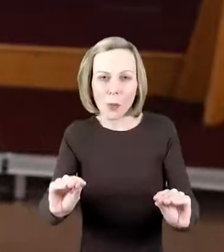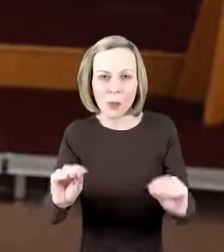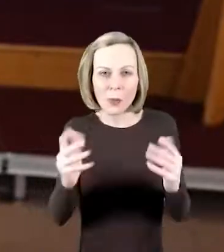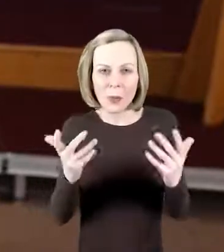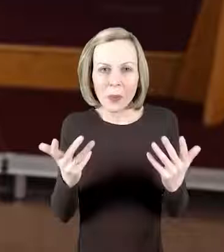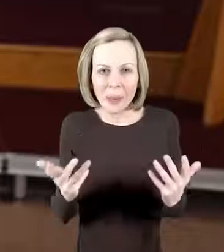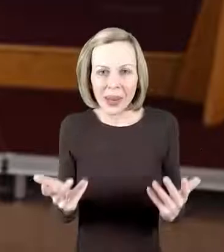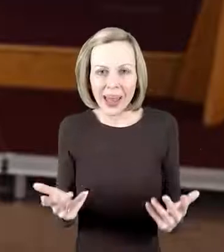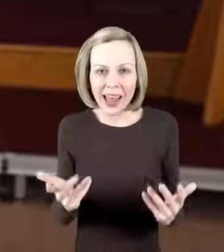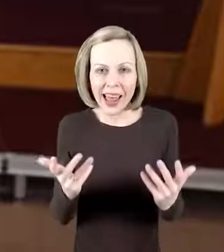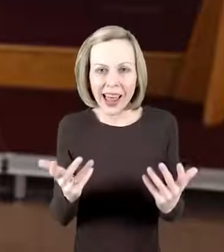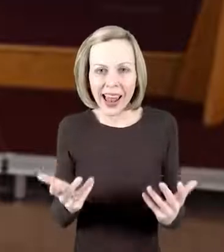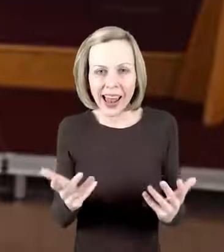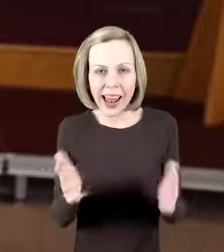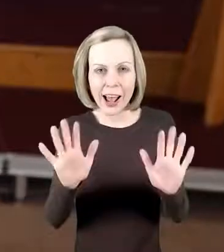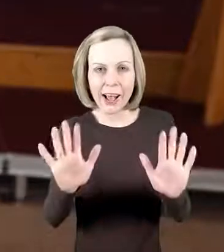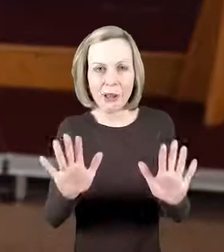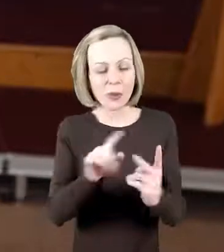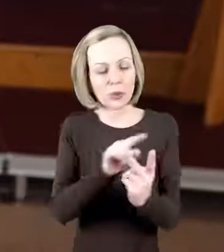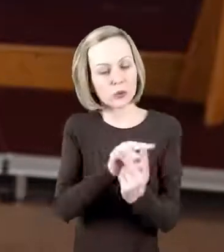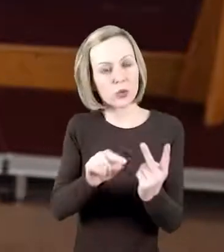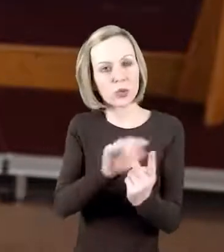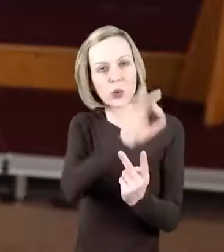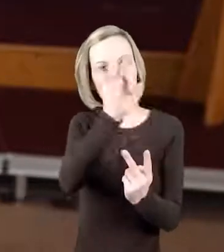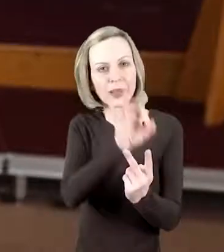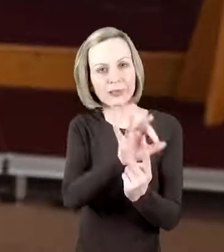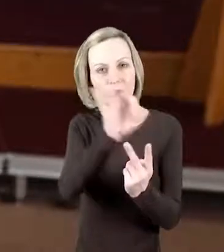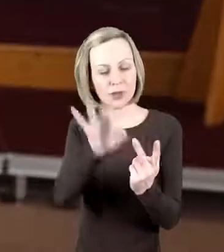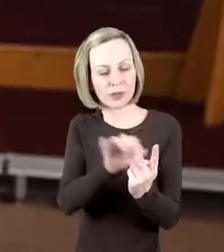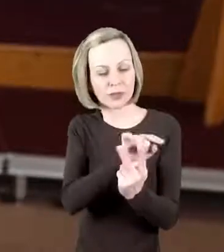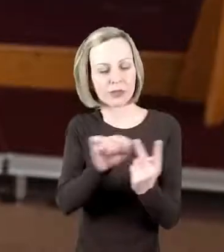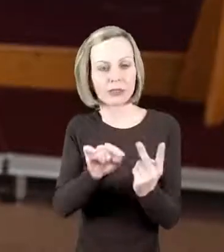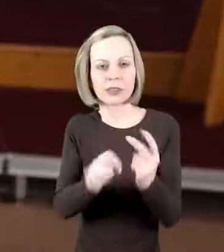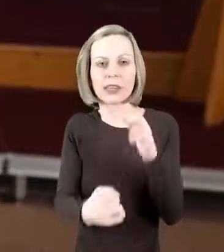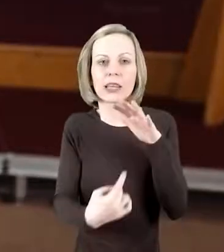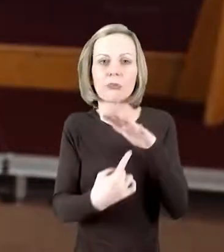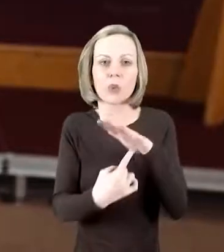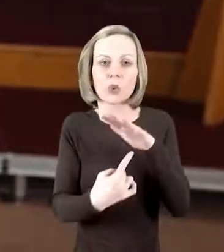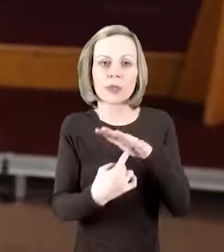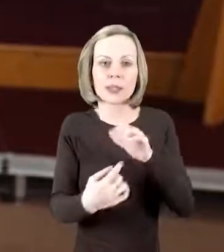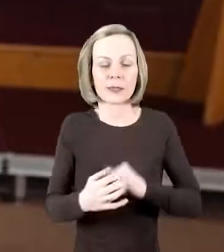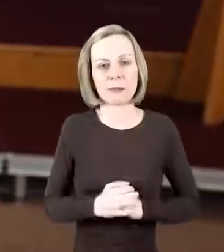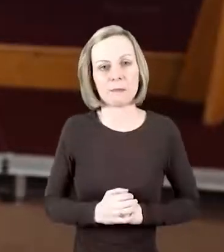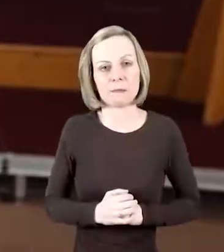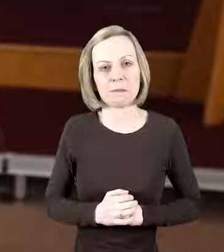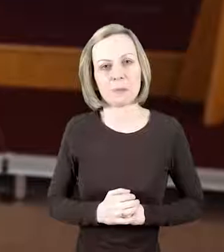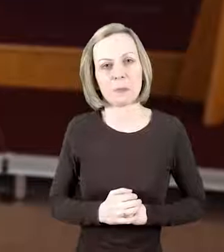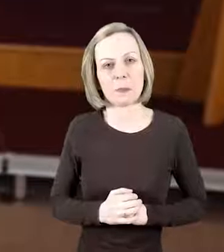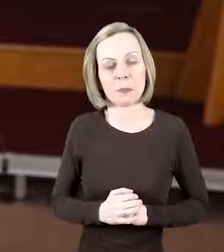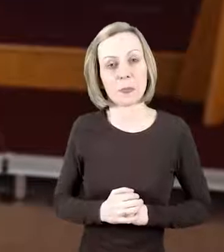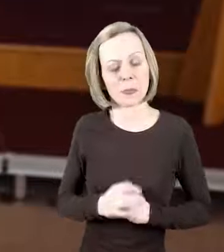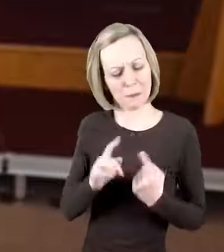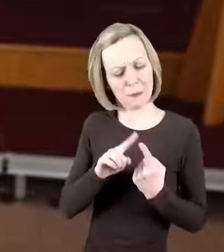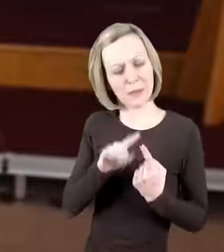let's pause for just a moment and ask the two questions which I think are really,